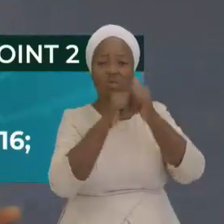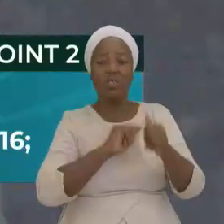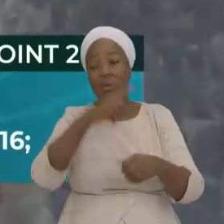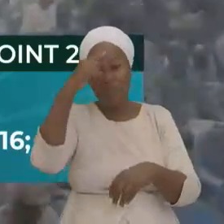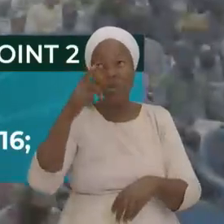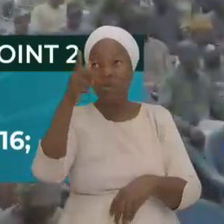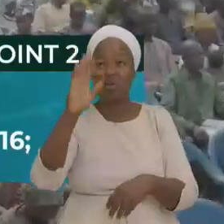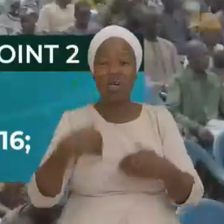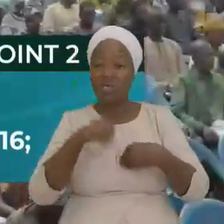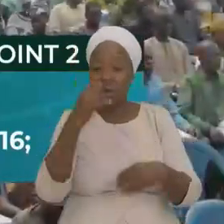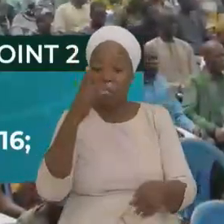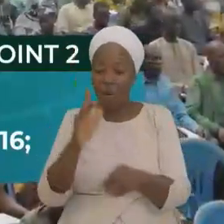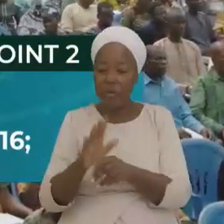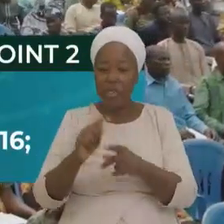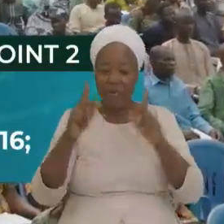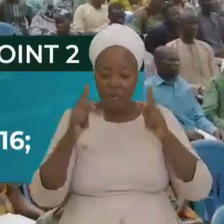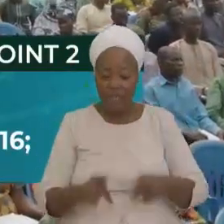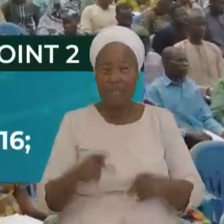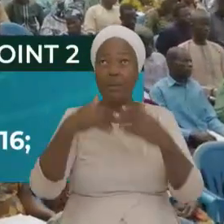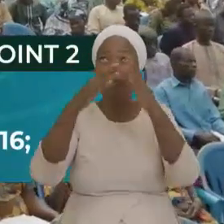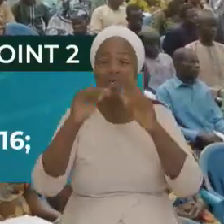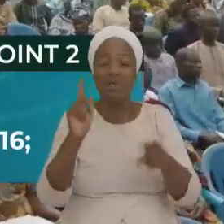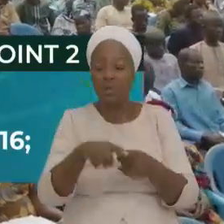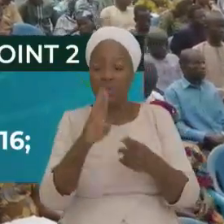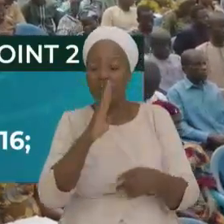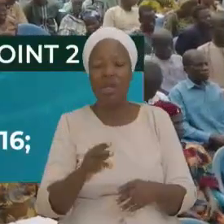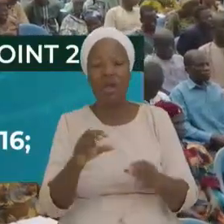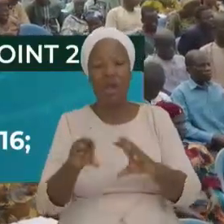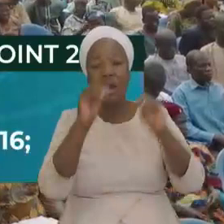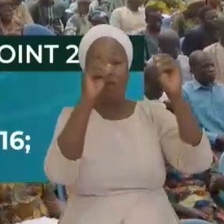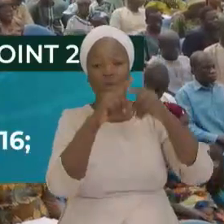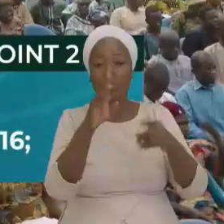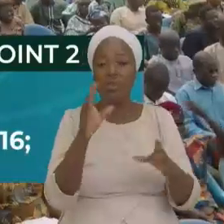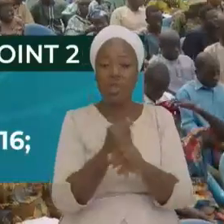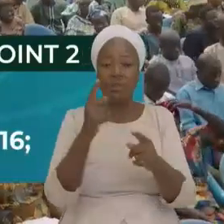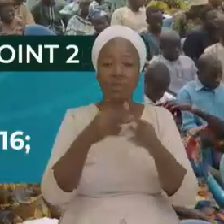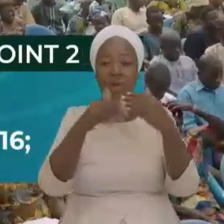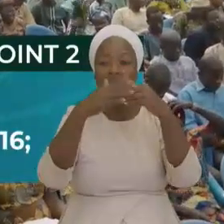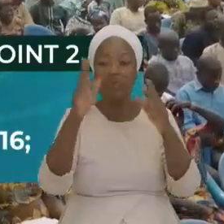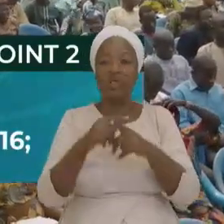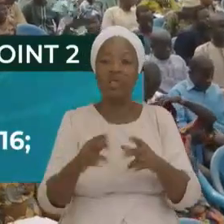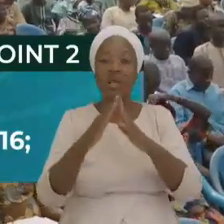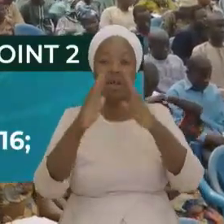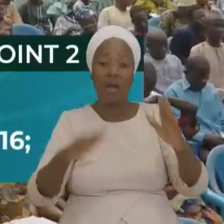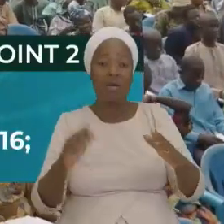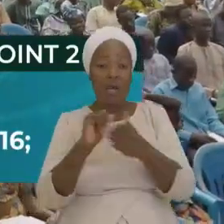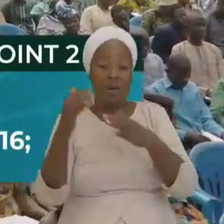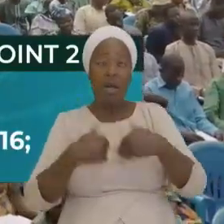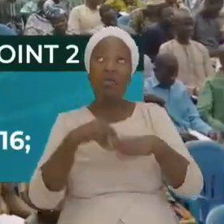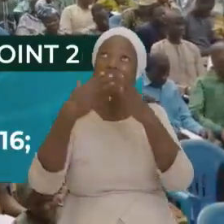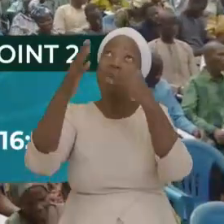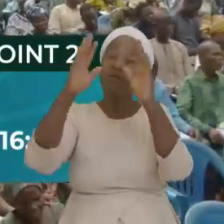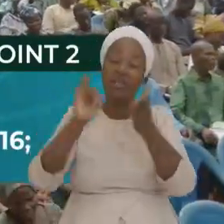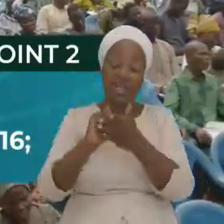not promised the physical building to be raptured to take to heaven. The mansion we will have in heaven, I go to prepare